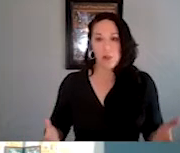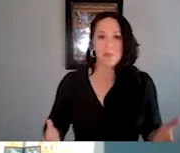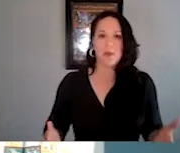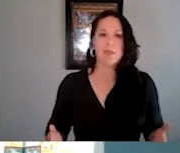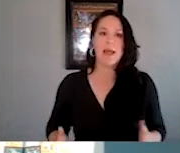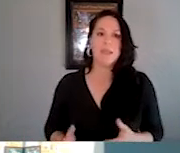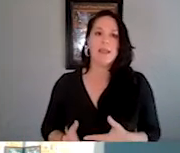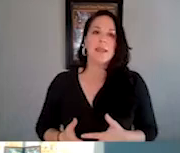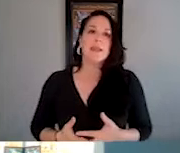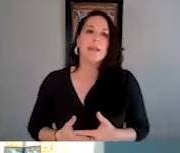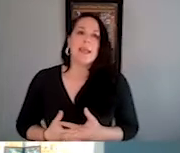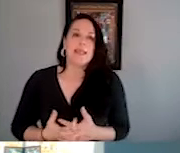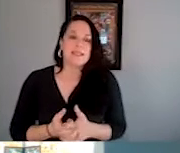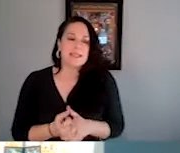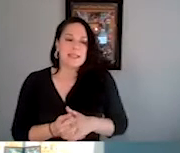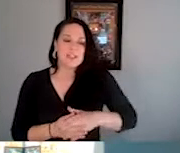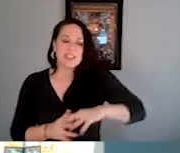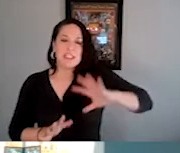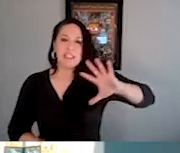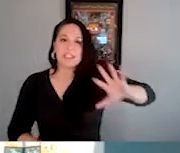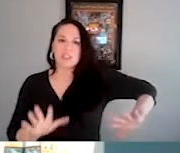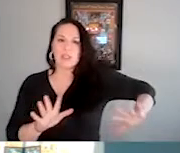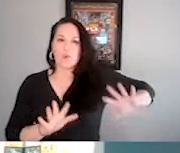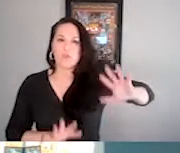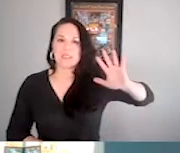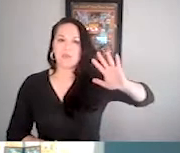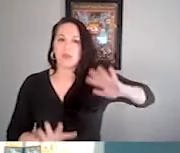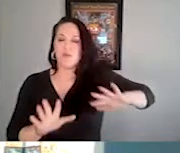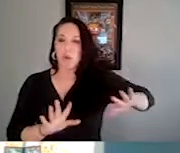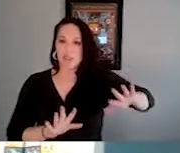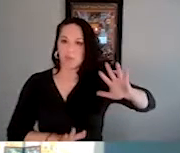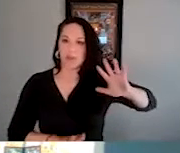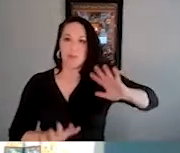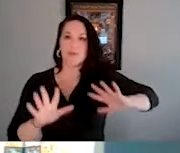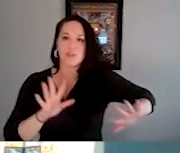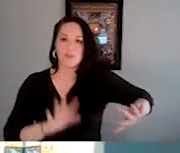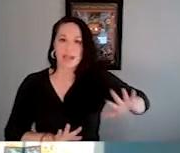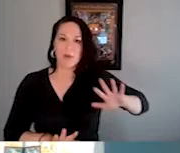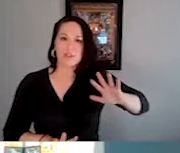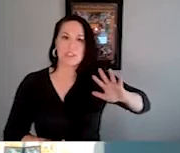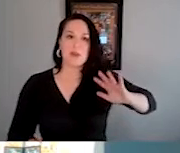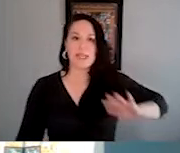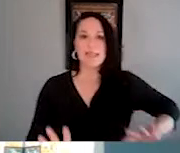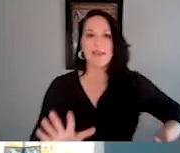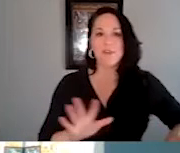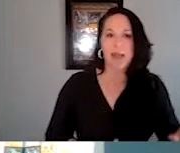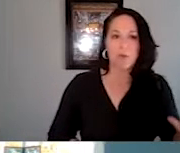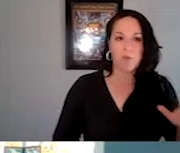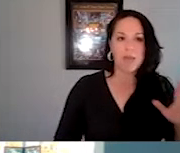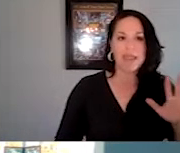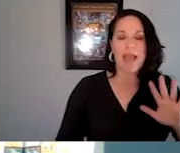a touchstone about what's happening. And a listening session is a little easier than what we see with a focus group, right? Where we go to define questions. It's about getting